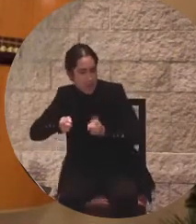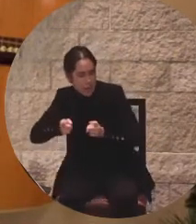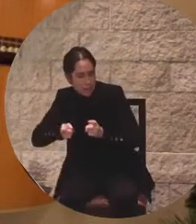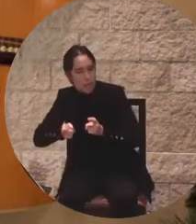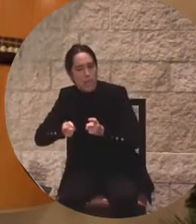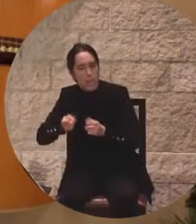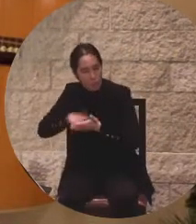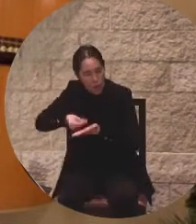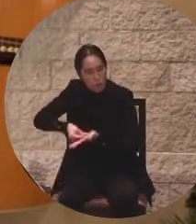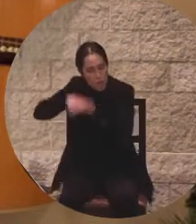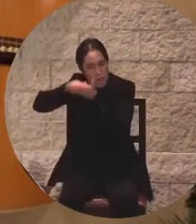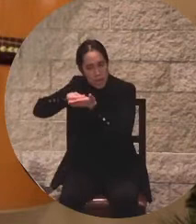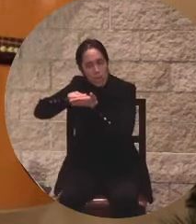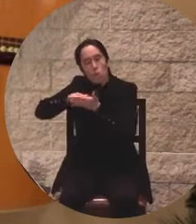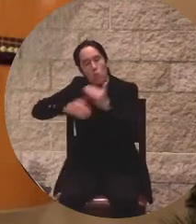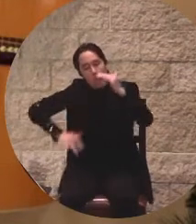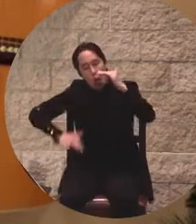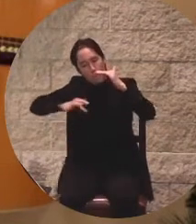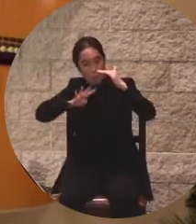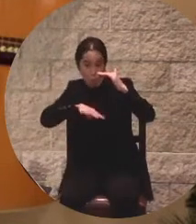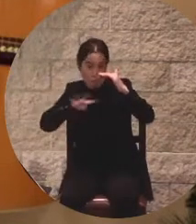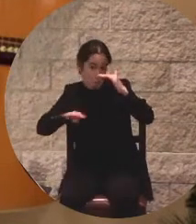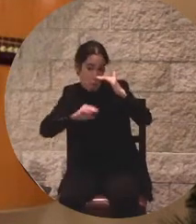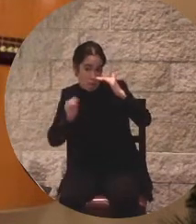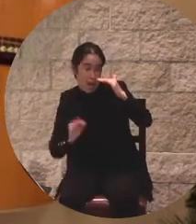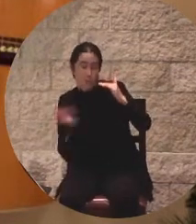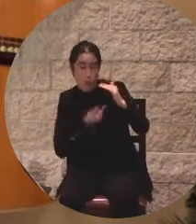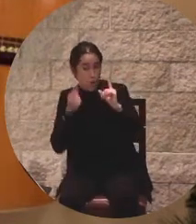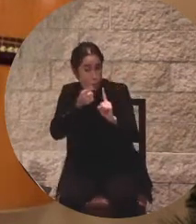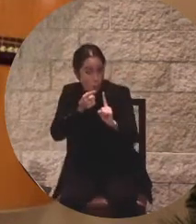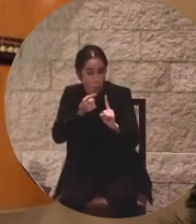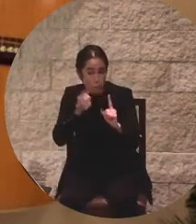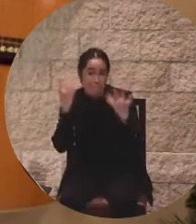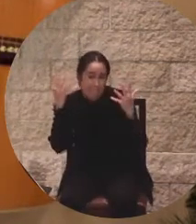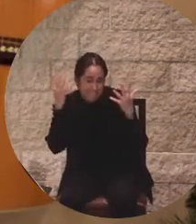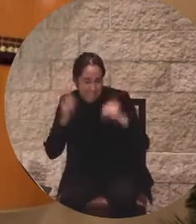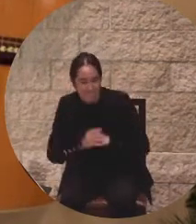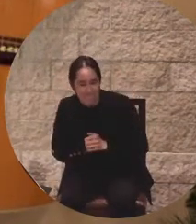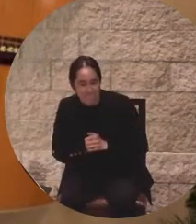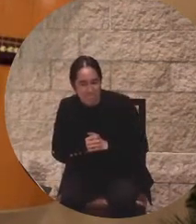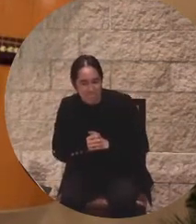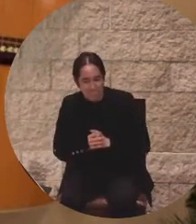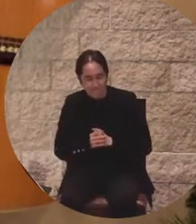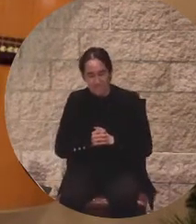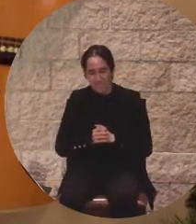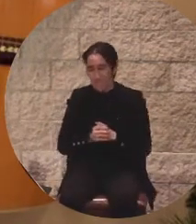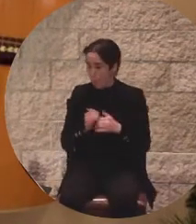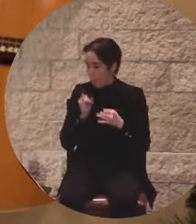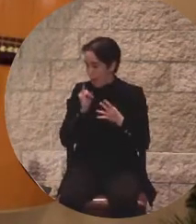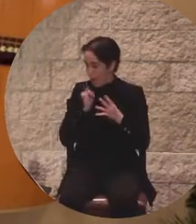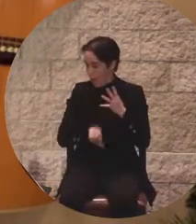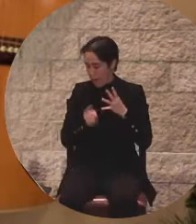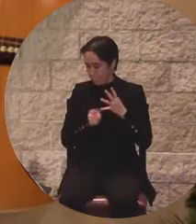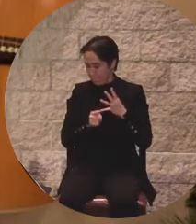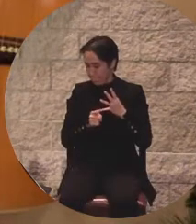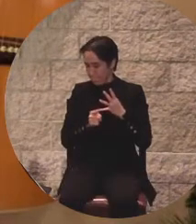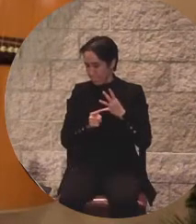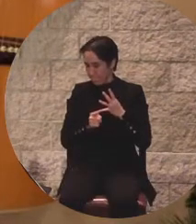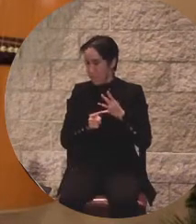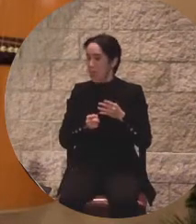reached 44% of our goal. Yay! Lastly, we're in the home